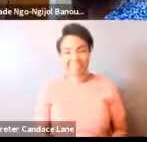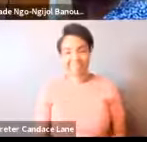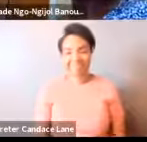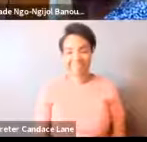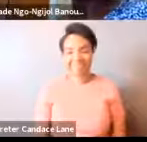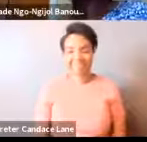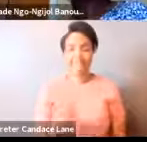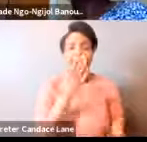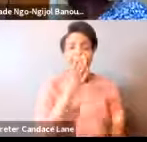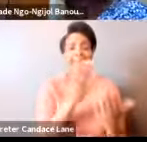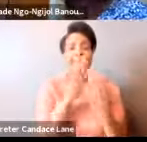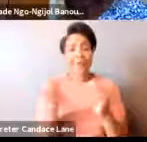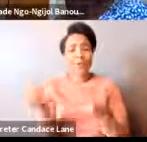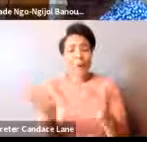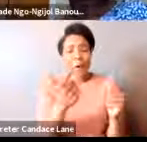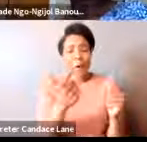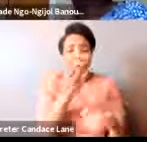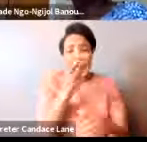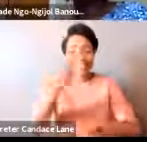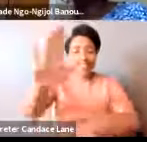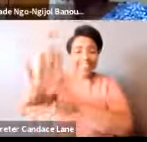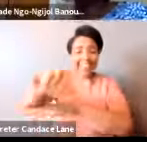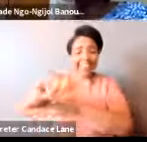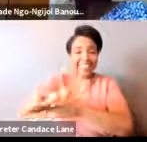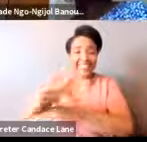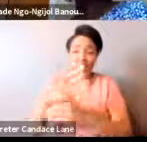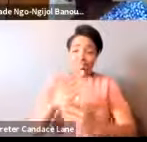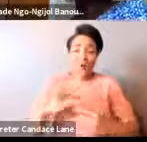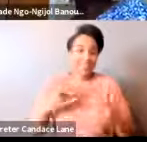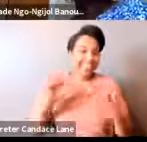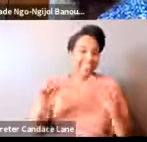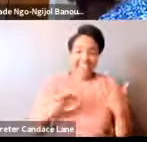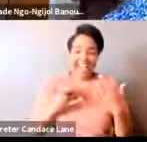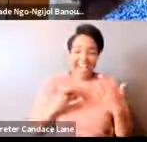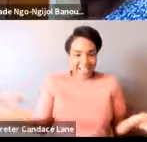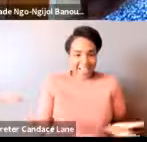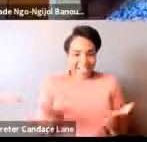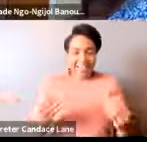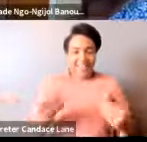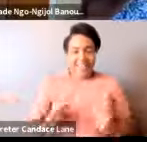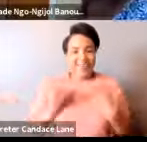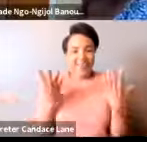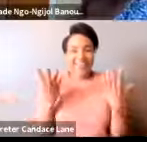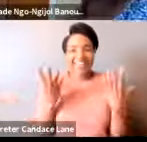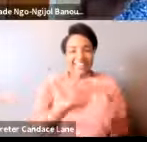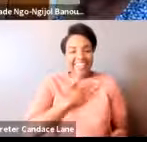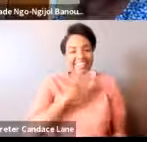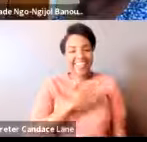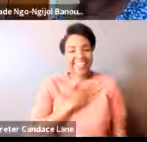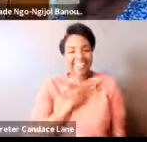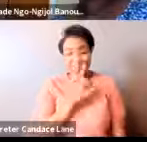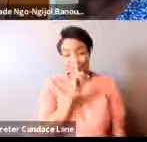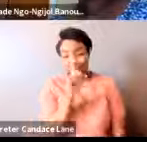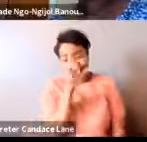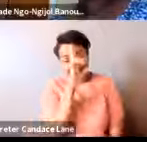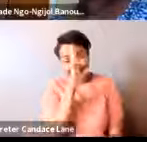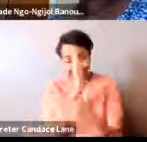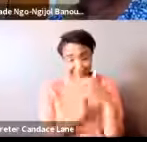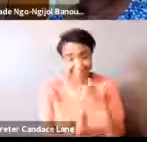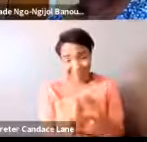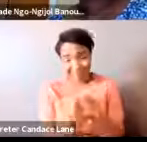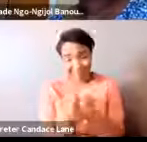Thank you, everyone. Good evening. It's so good to be here. I'm so happy, humbled, and honored to